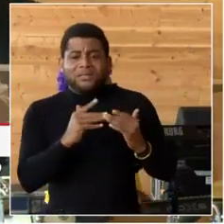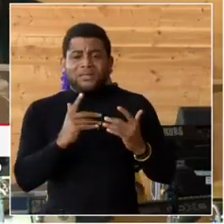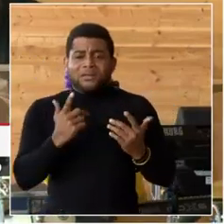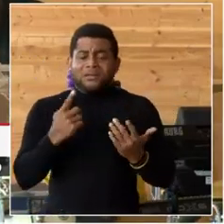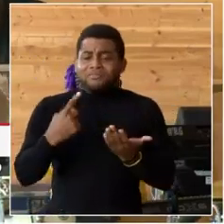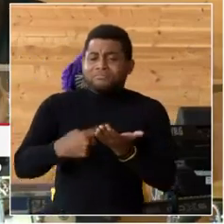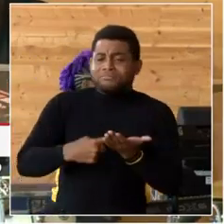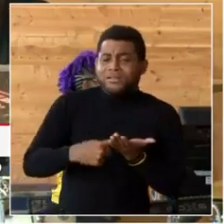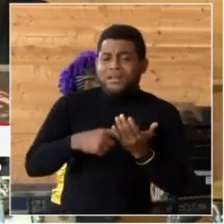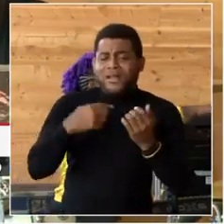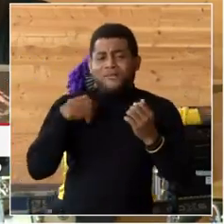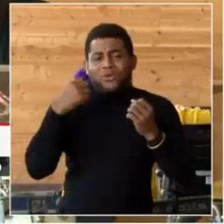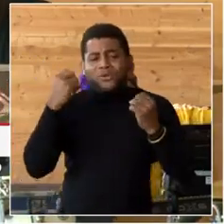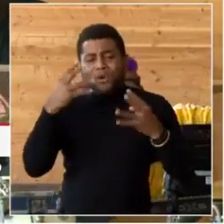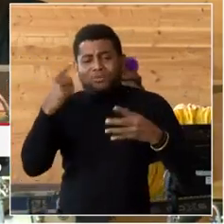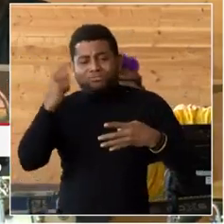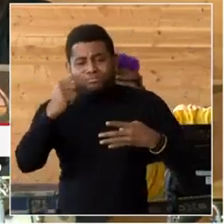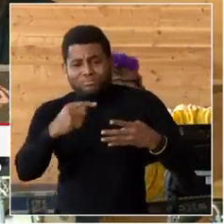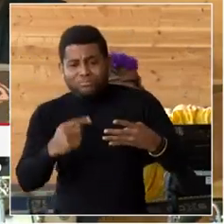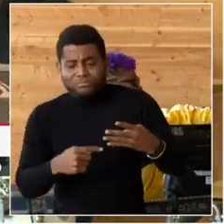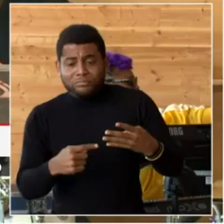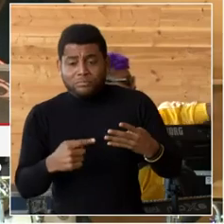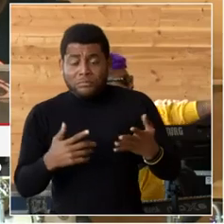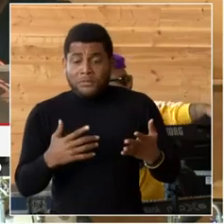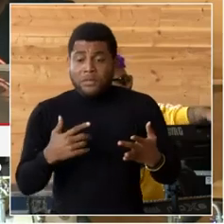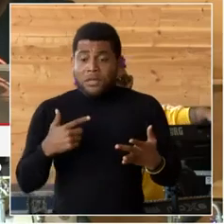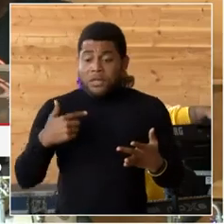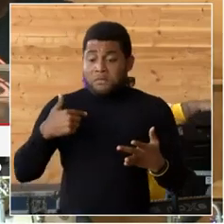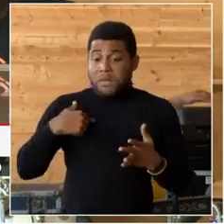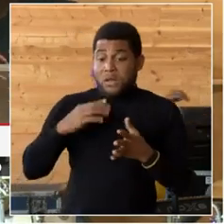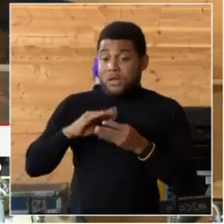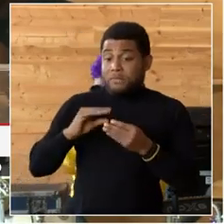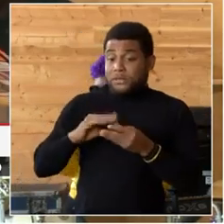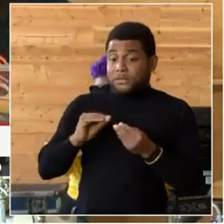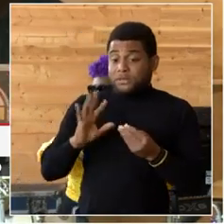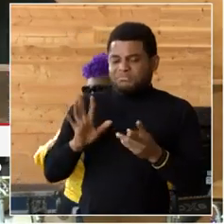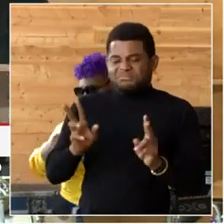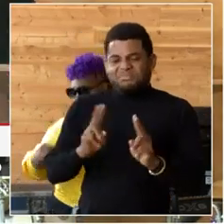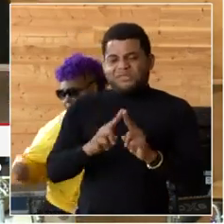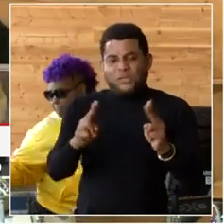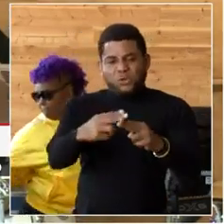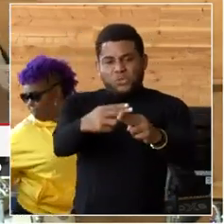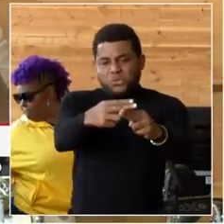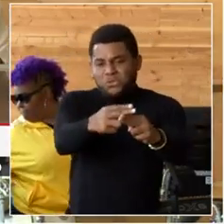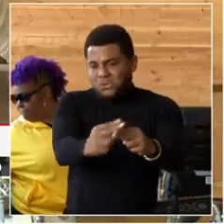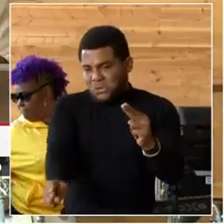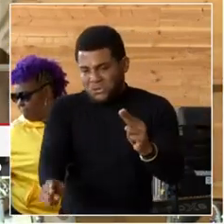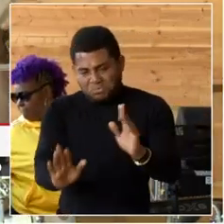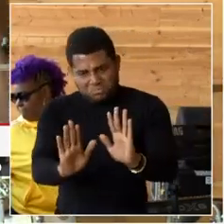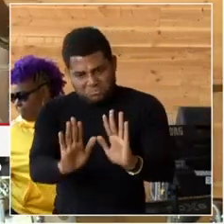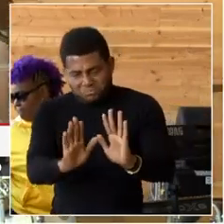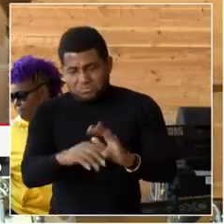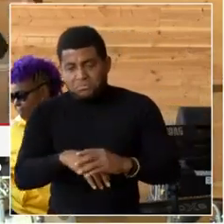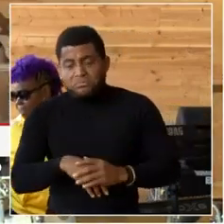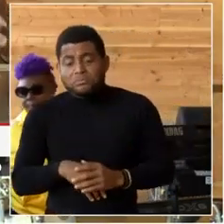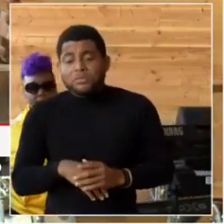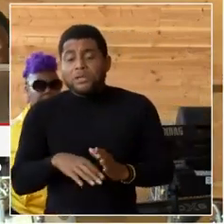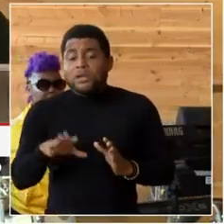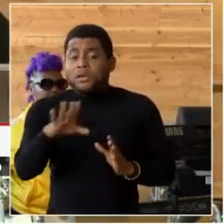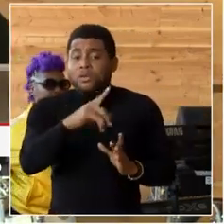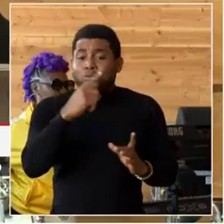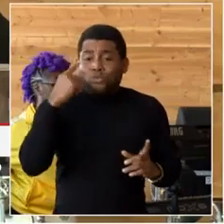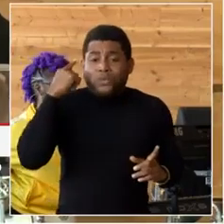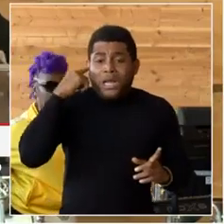things. I'm going to keep my comments very, very, very brief. Have you guys heard that adage, behind